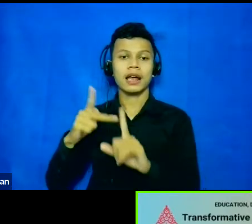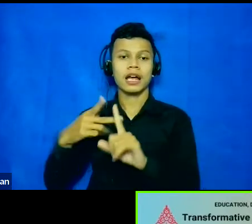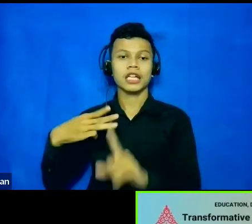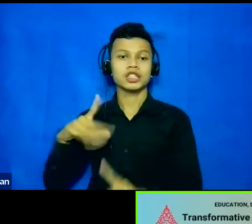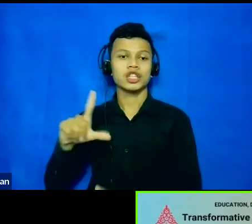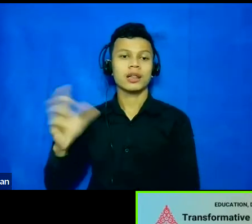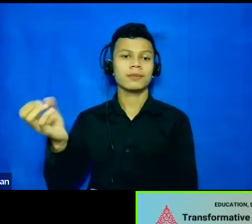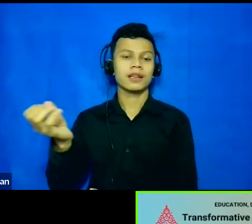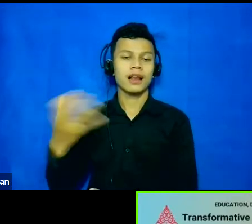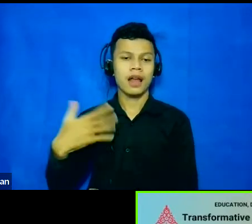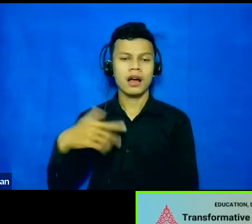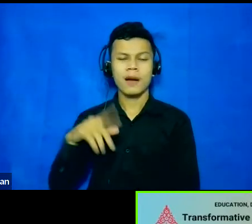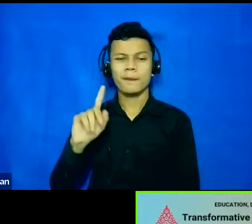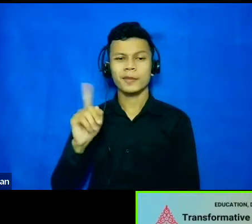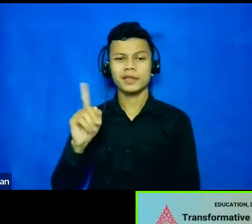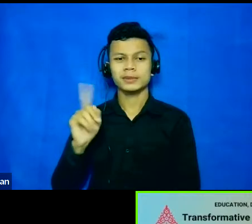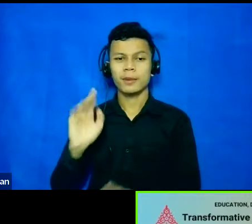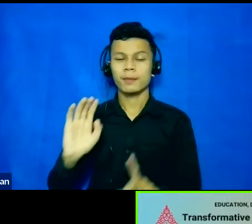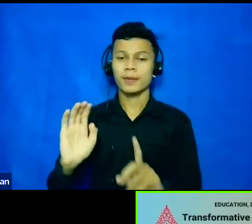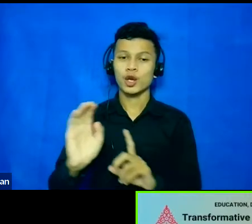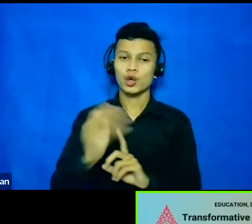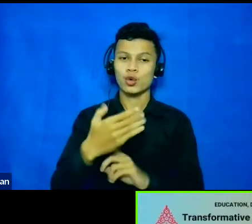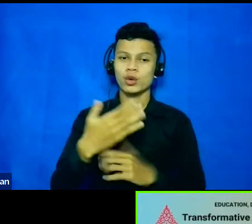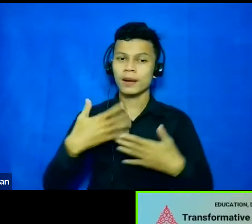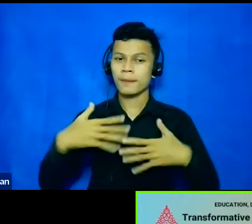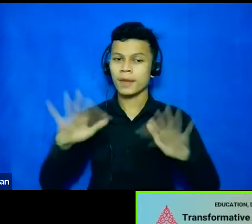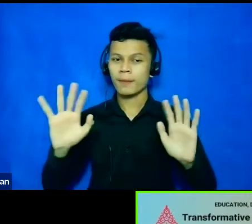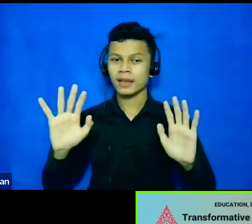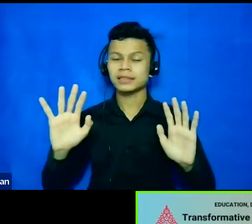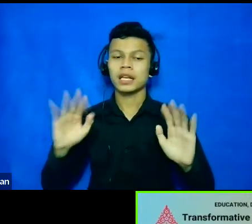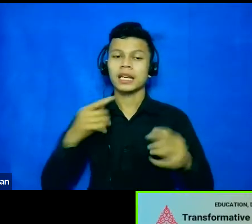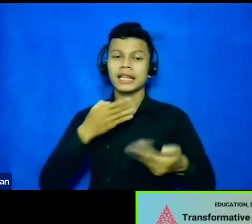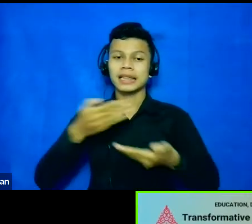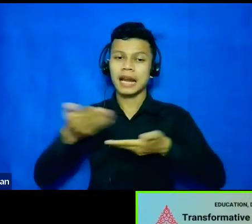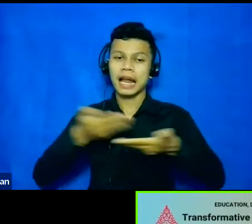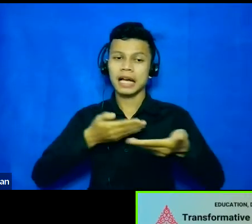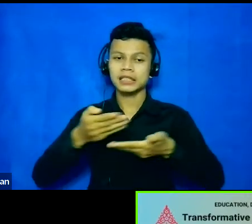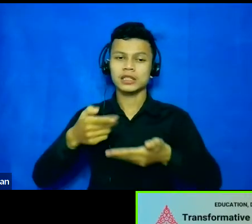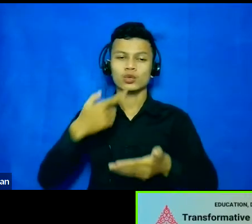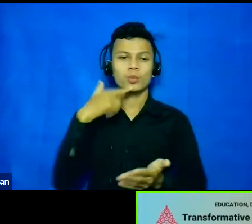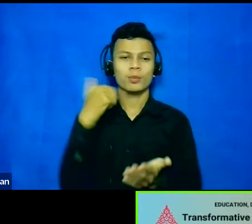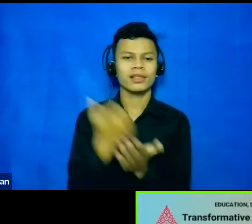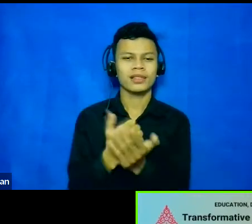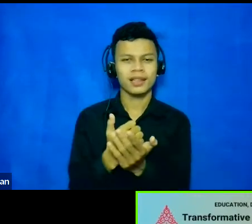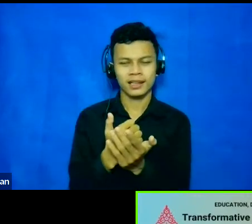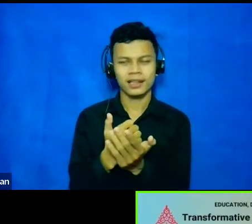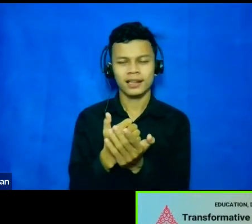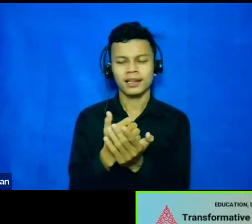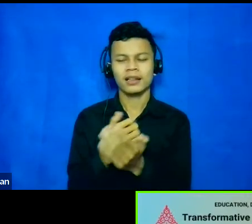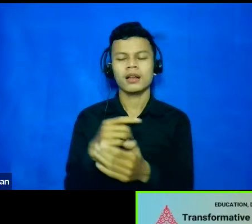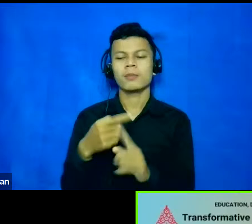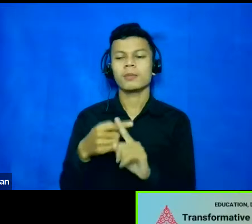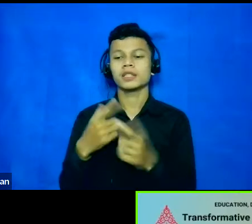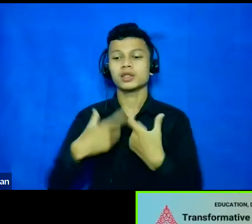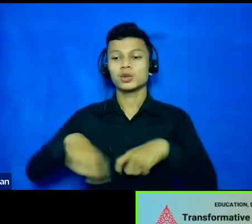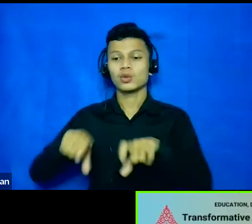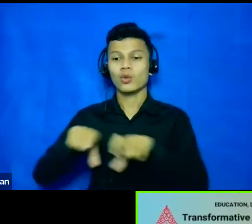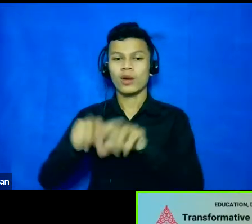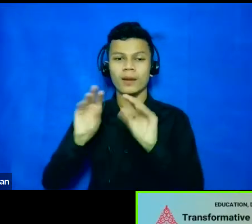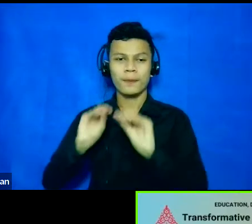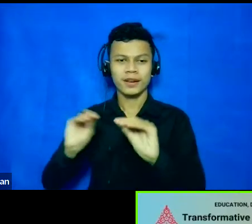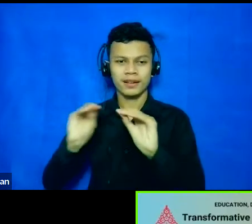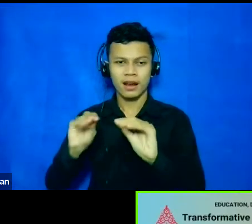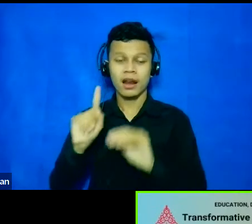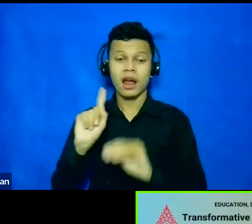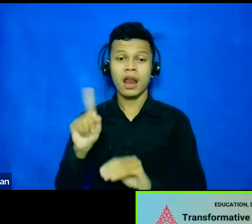is highly crucial and relevant for education as well. Some other important things that Rachel mentions are